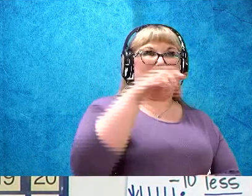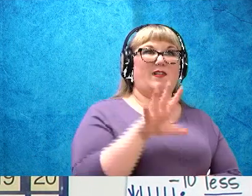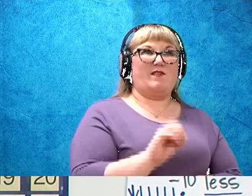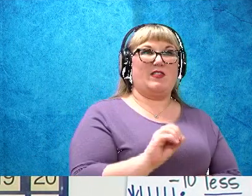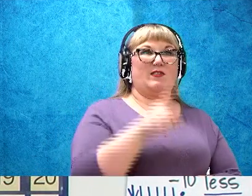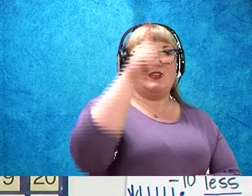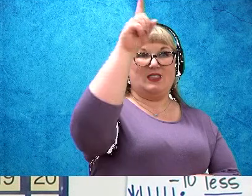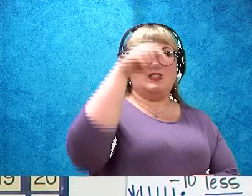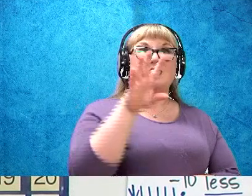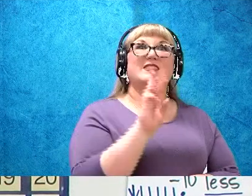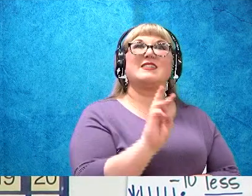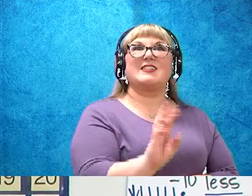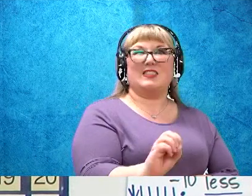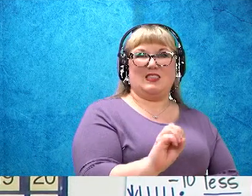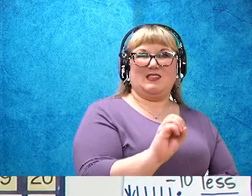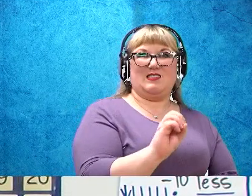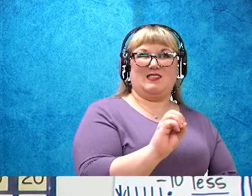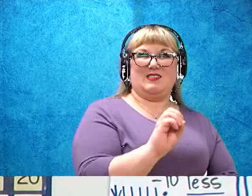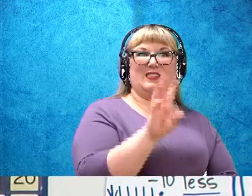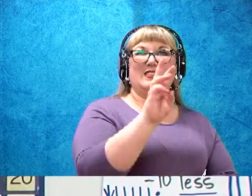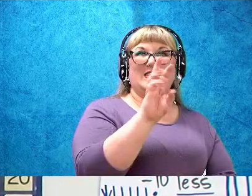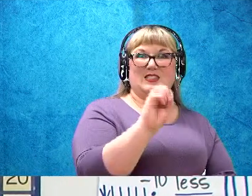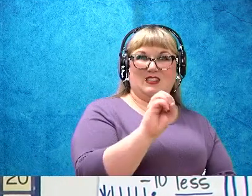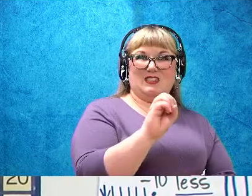50, 60.